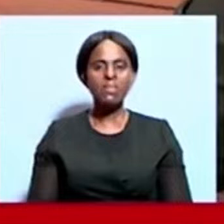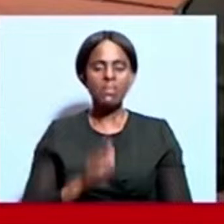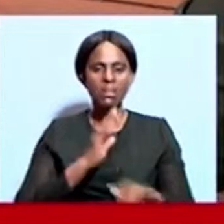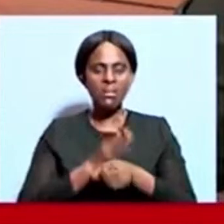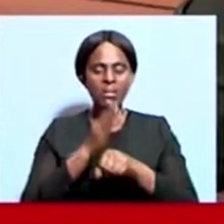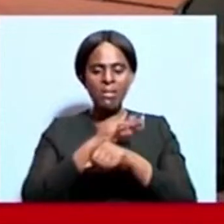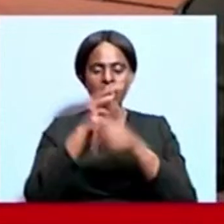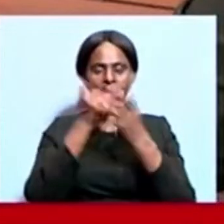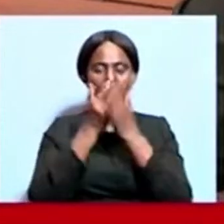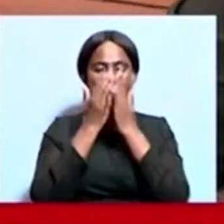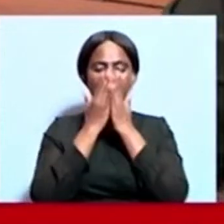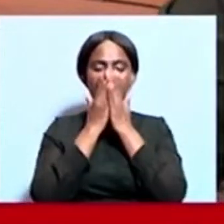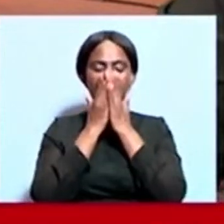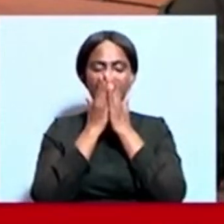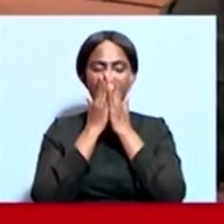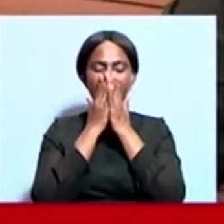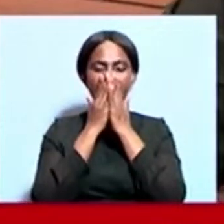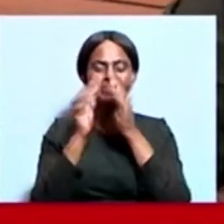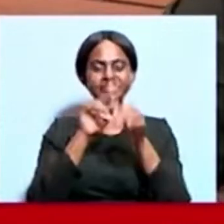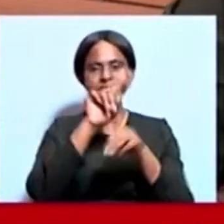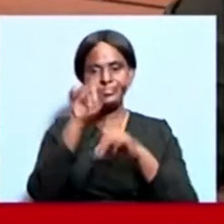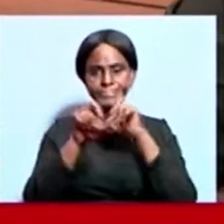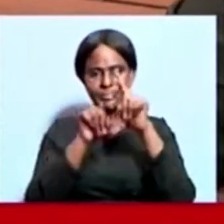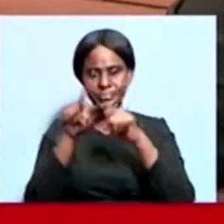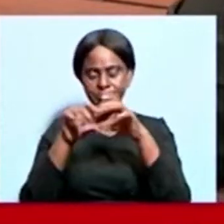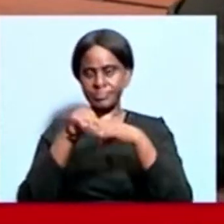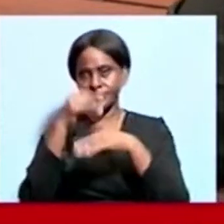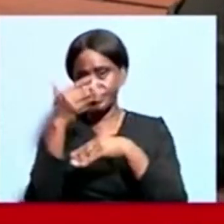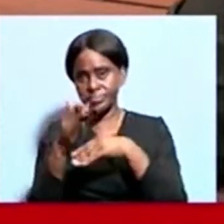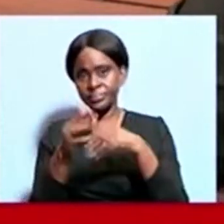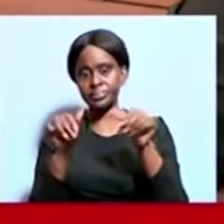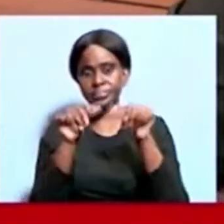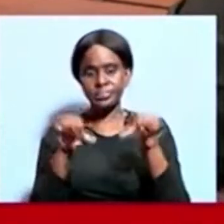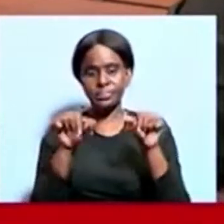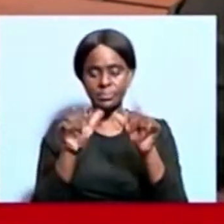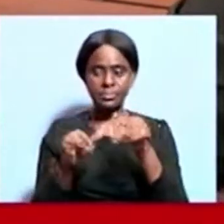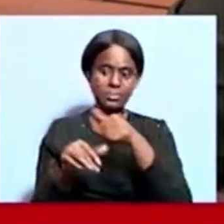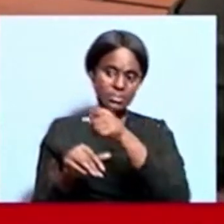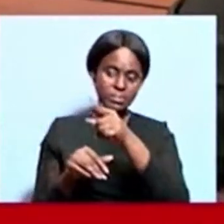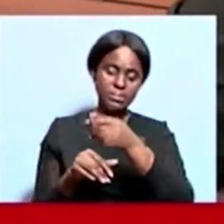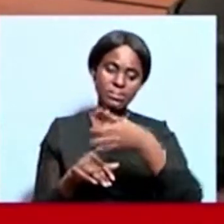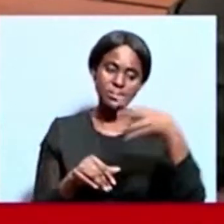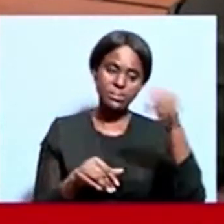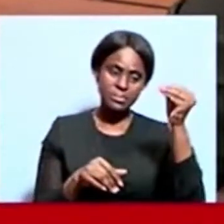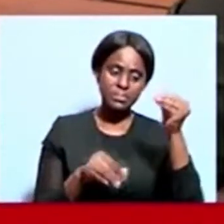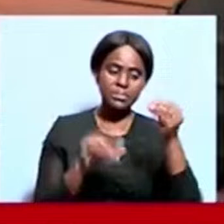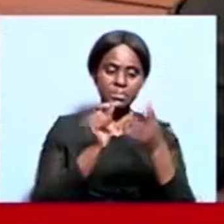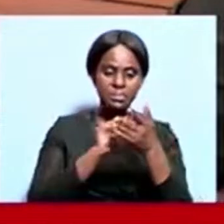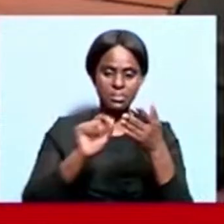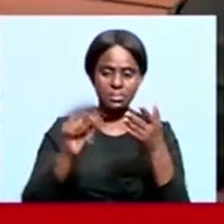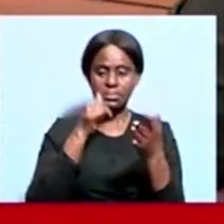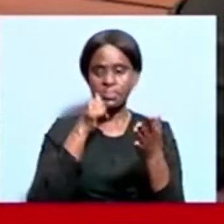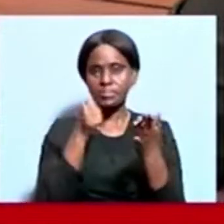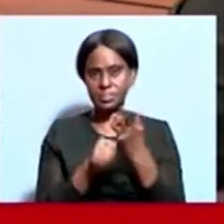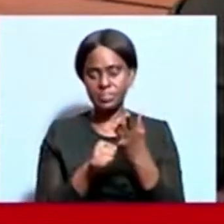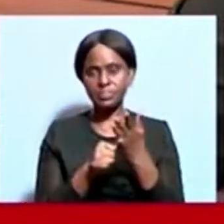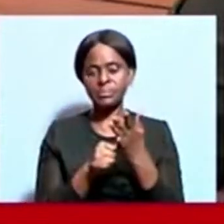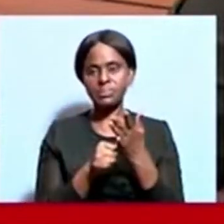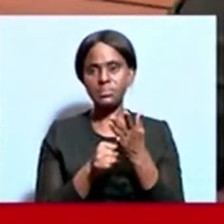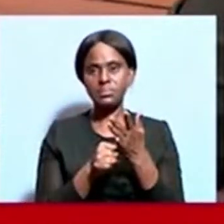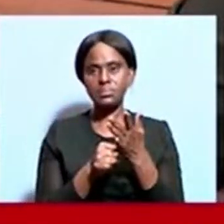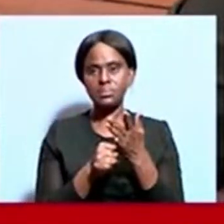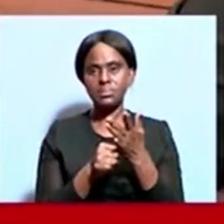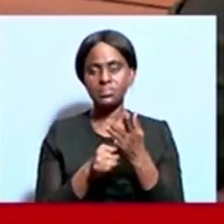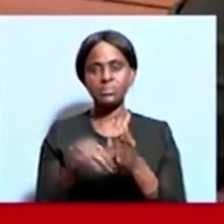Upon being cautioned by external auditors, you wrote a letter